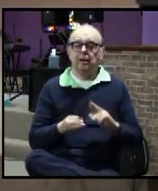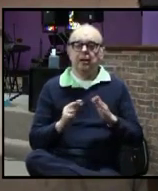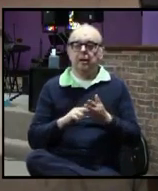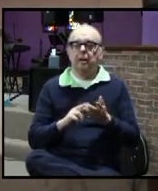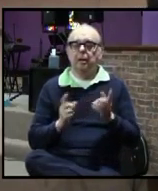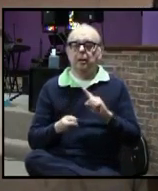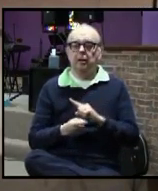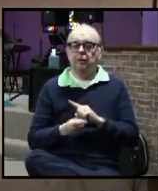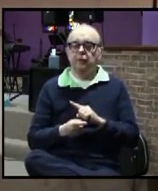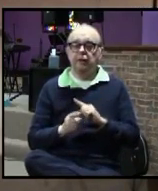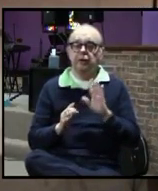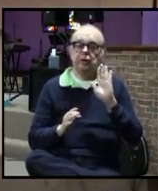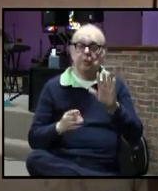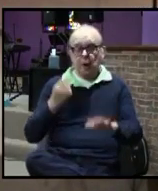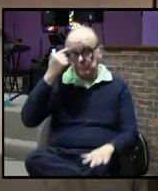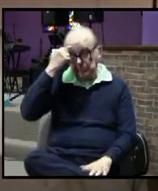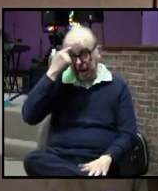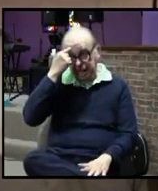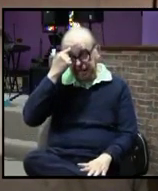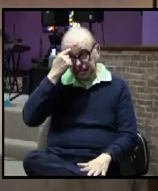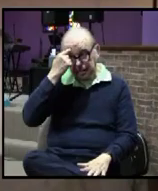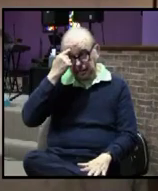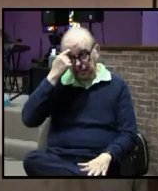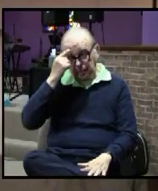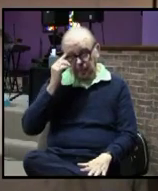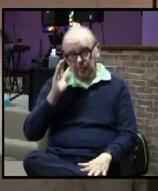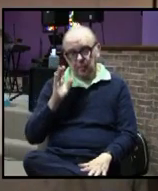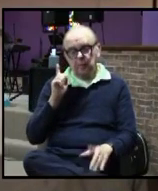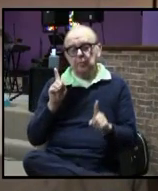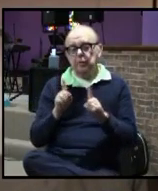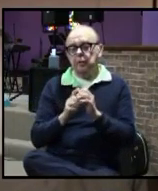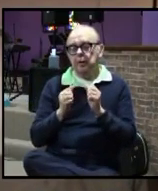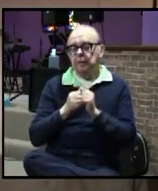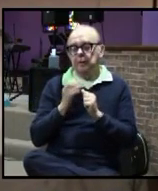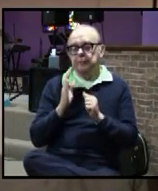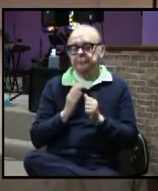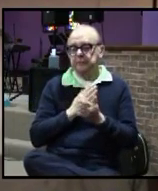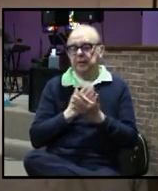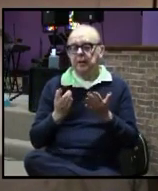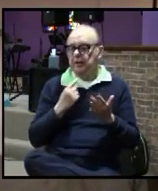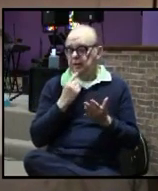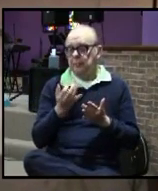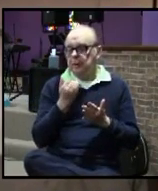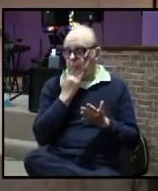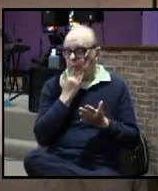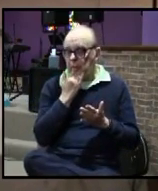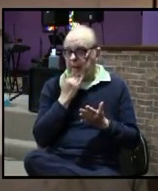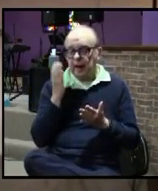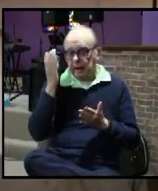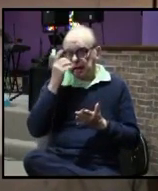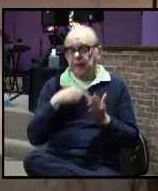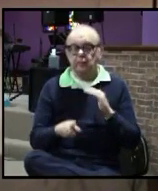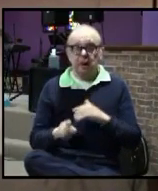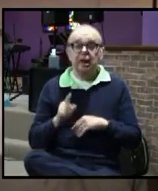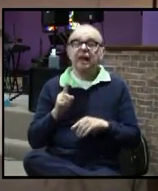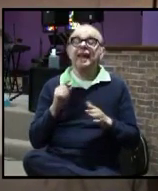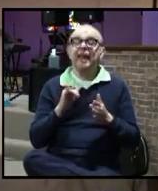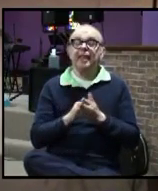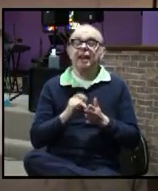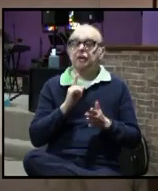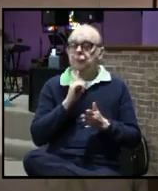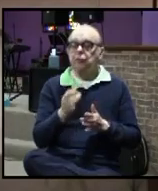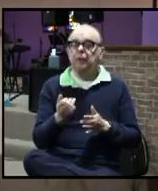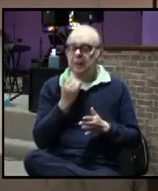Repentance means changing your mind. You begin to agree with God that when he says something is wrong, guess what? It's